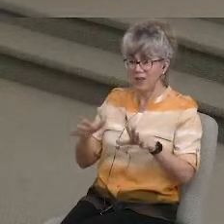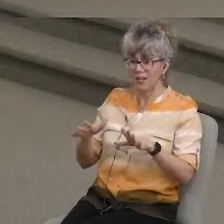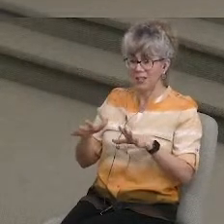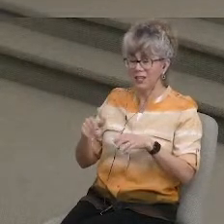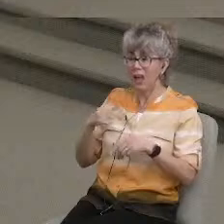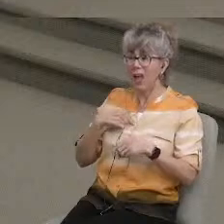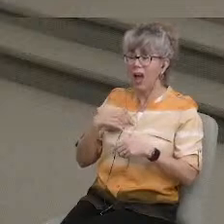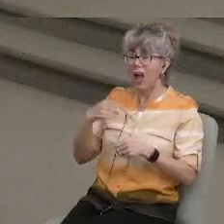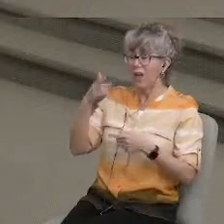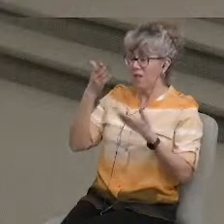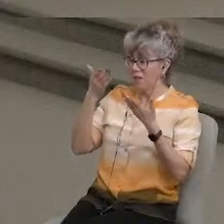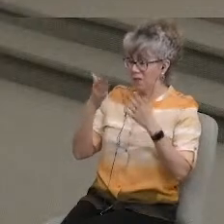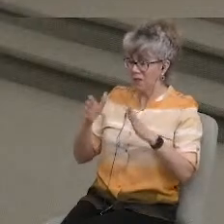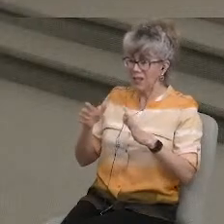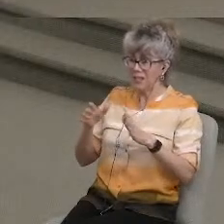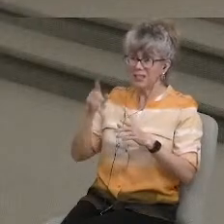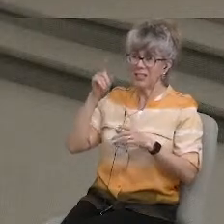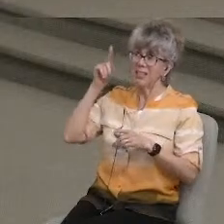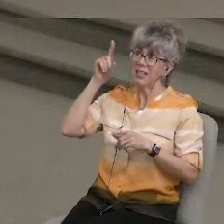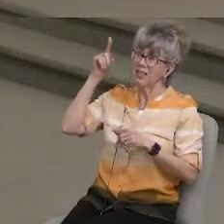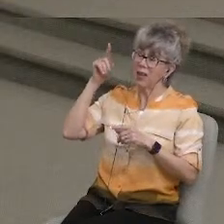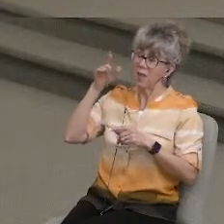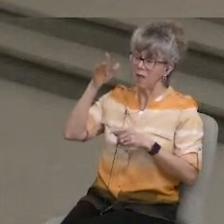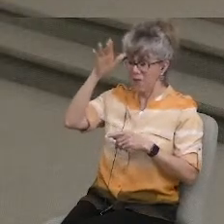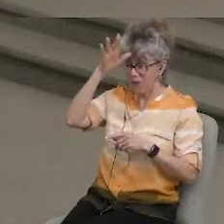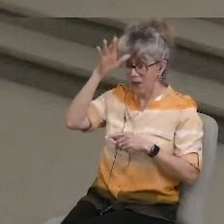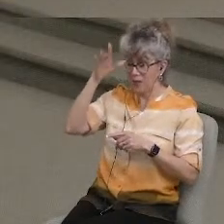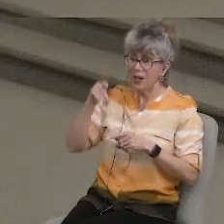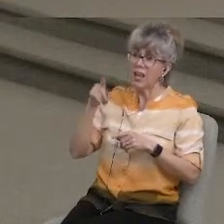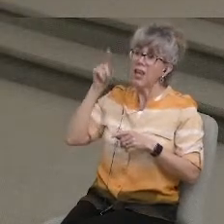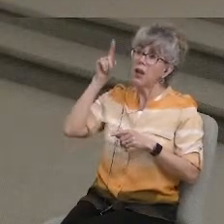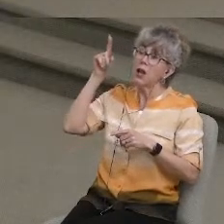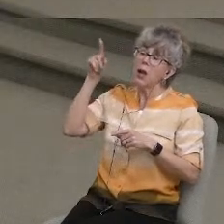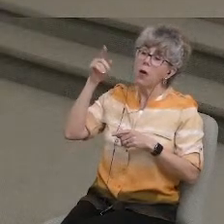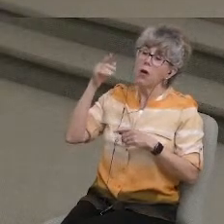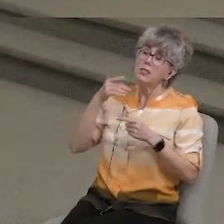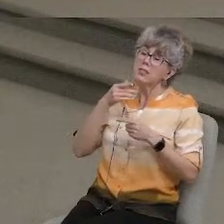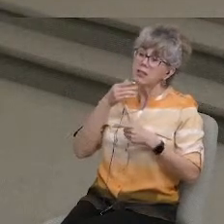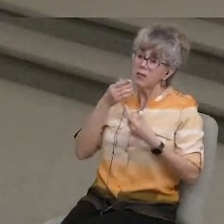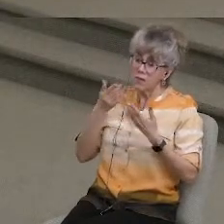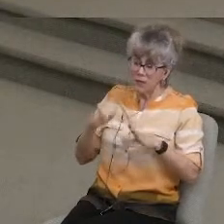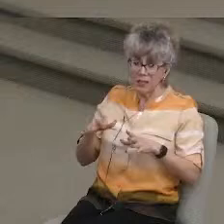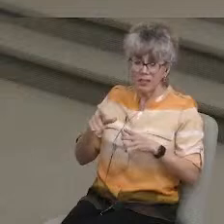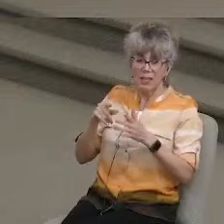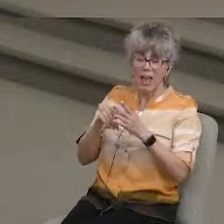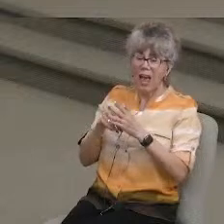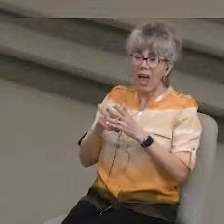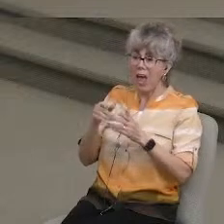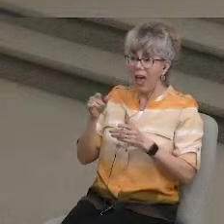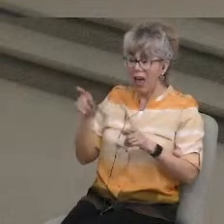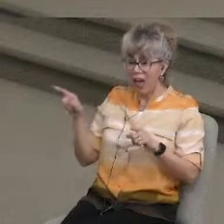finished, Father, I'm done, I cannot do this." It was finished as in, "We did it.